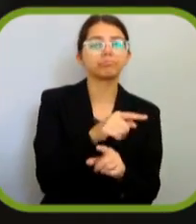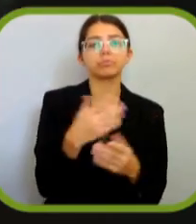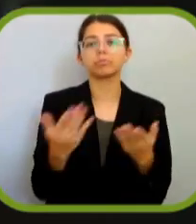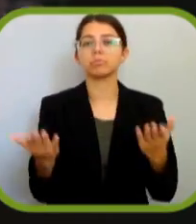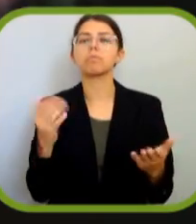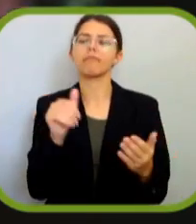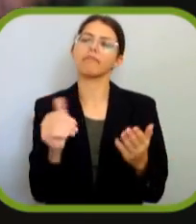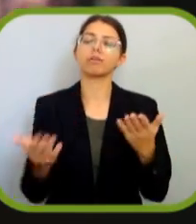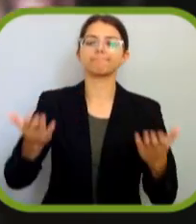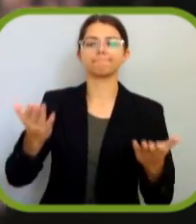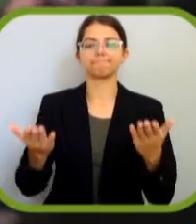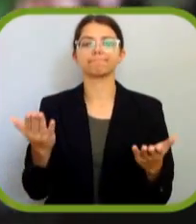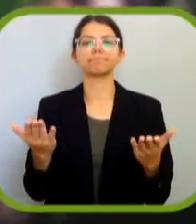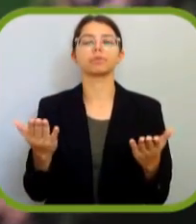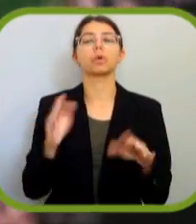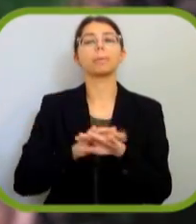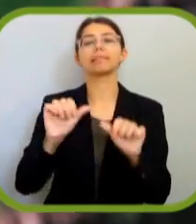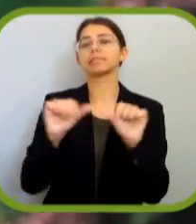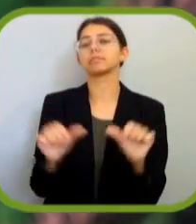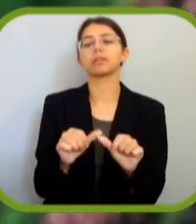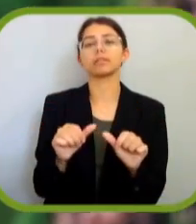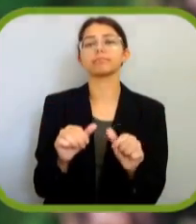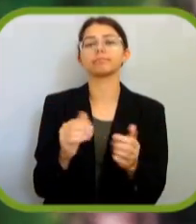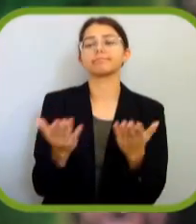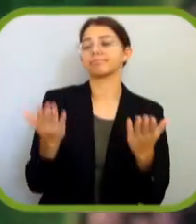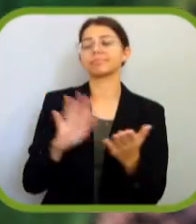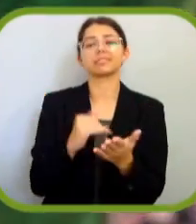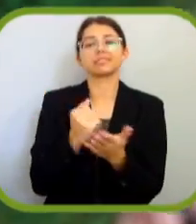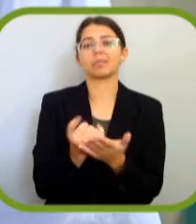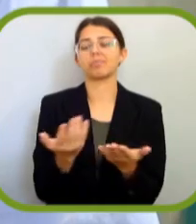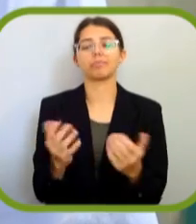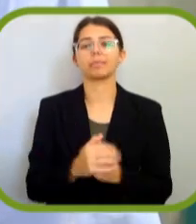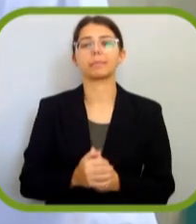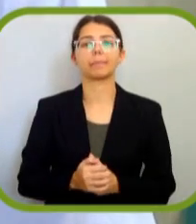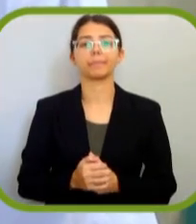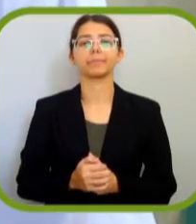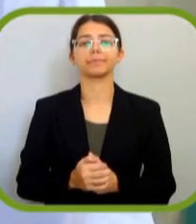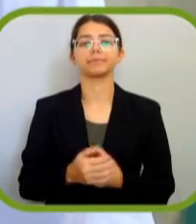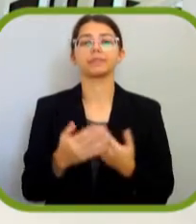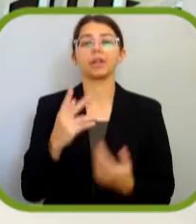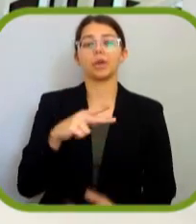balance. The system, I believe, always finds a balance in the end. Kumardev, it